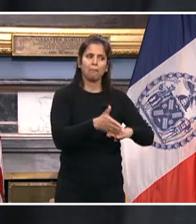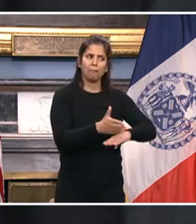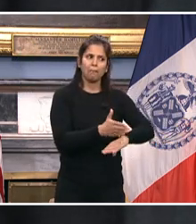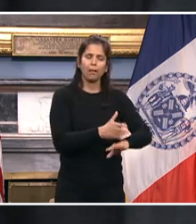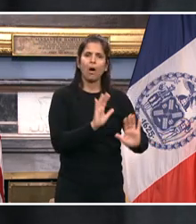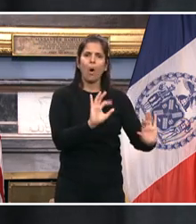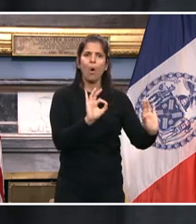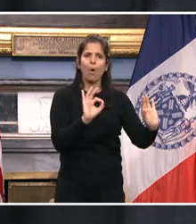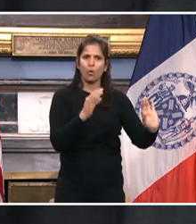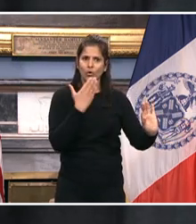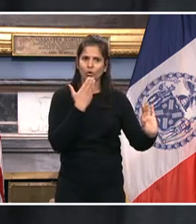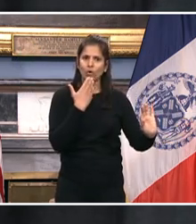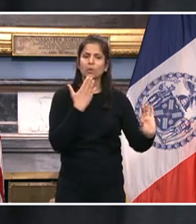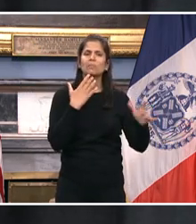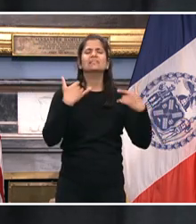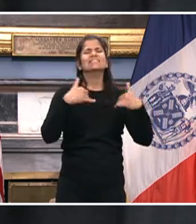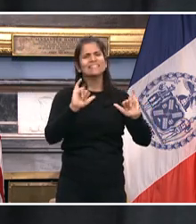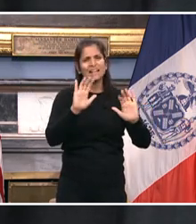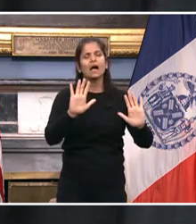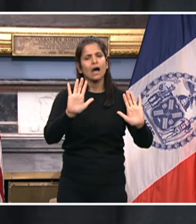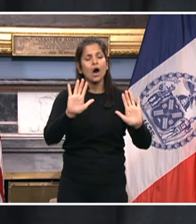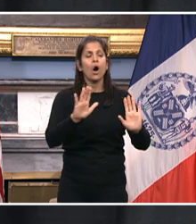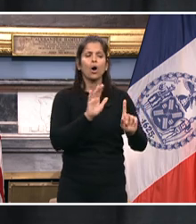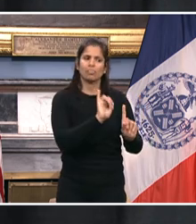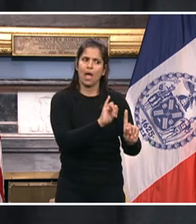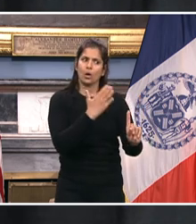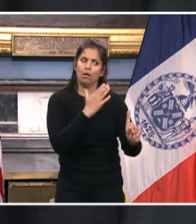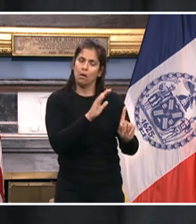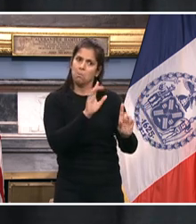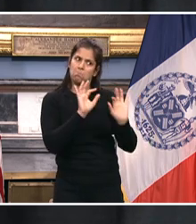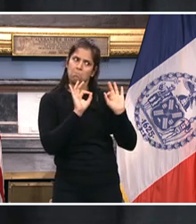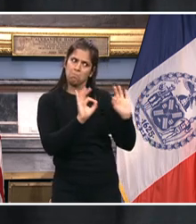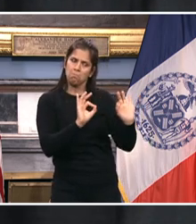May, we start to have an opportunity